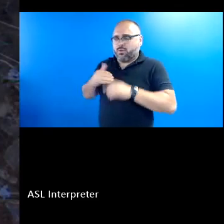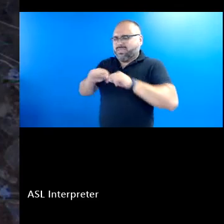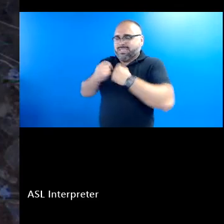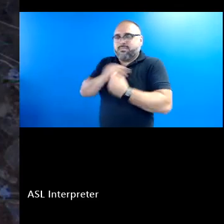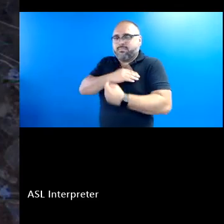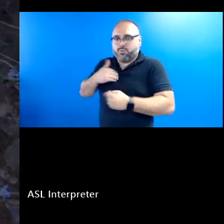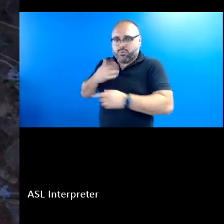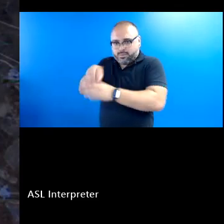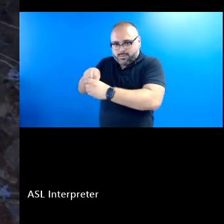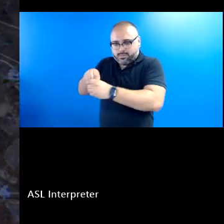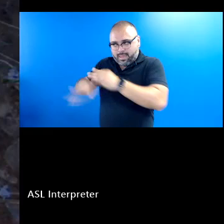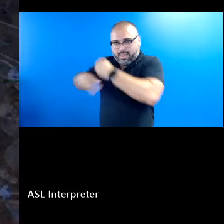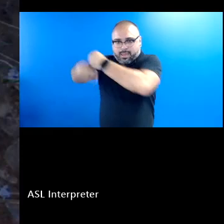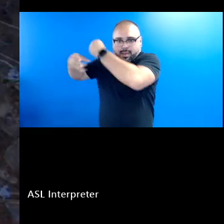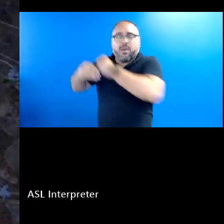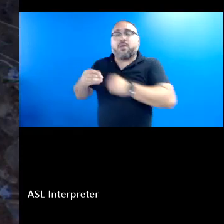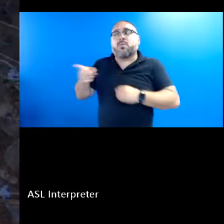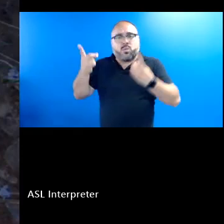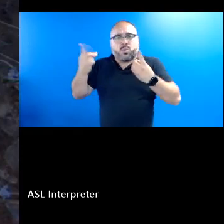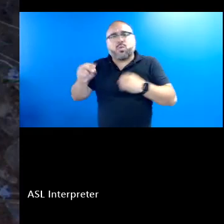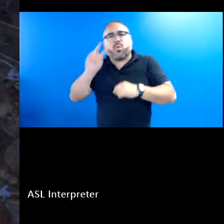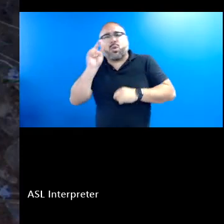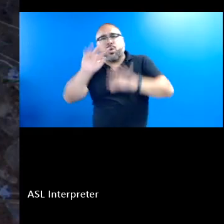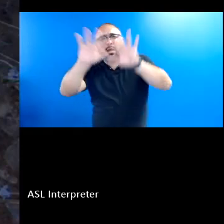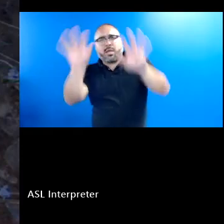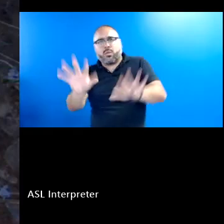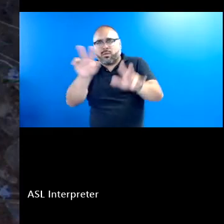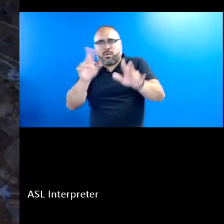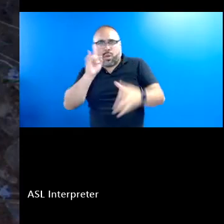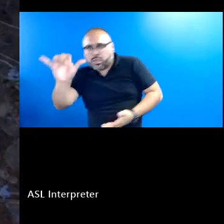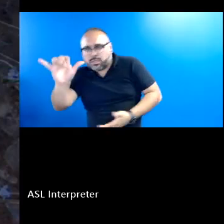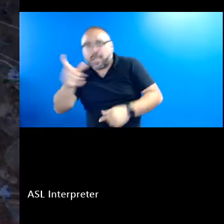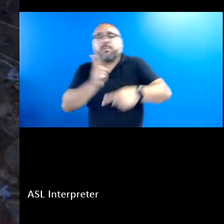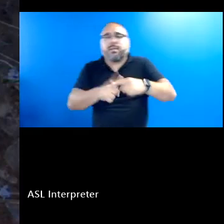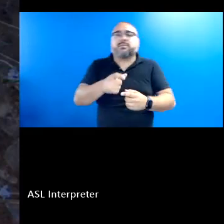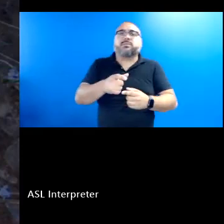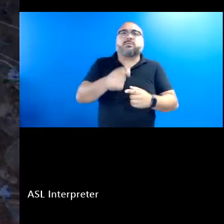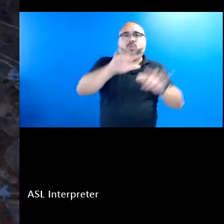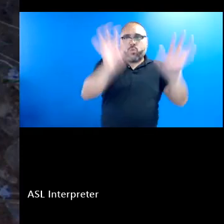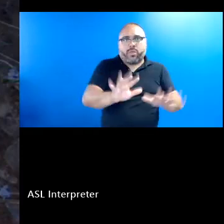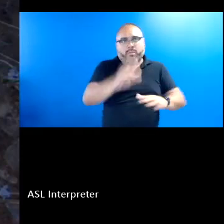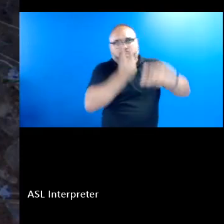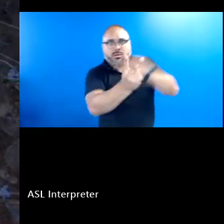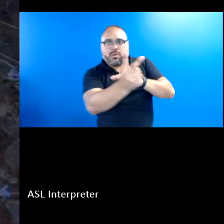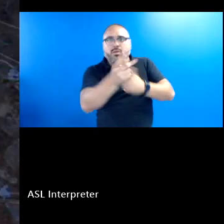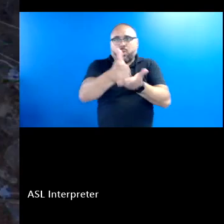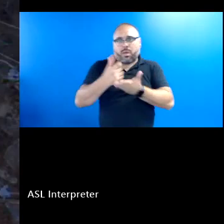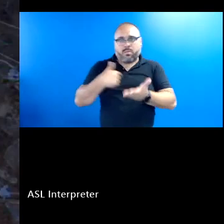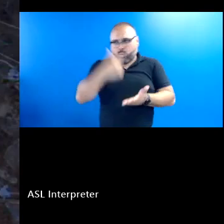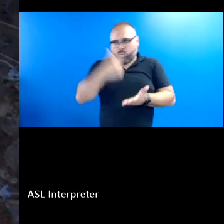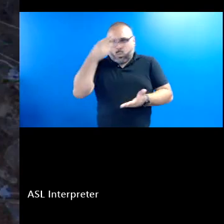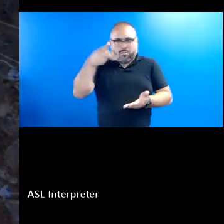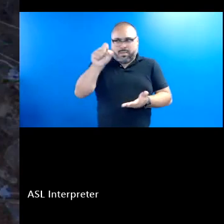at weather conditions, and we also do forecasts for the future to help forecast for these PSPS conditions. We also have a